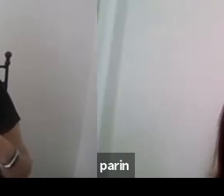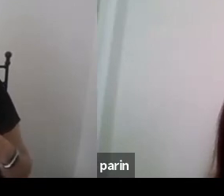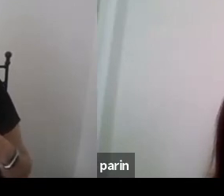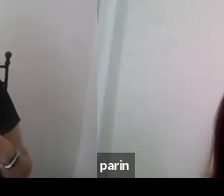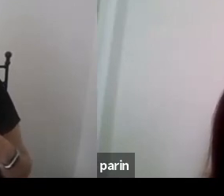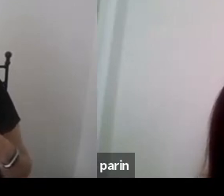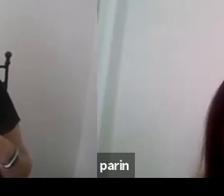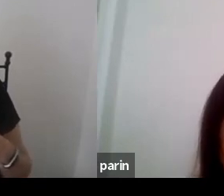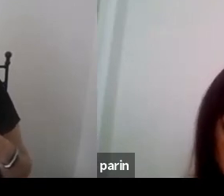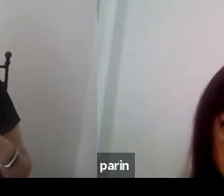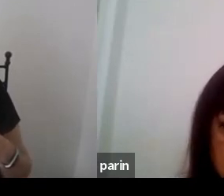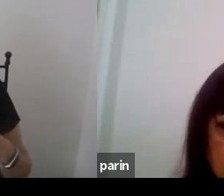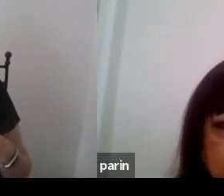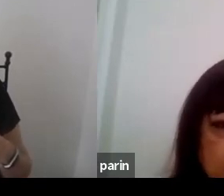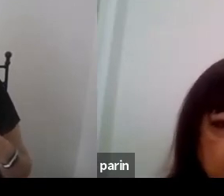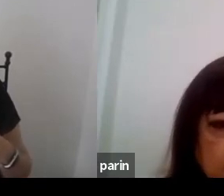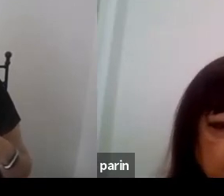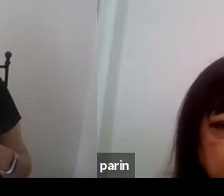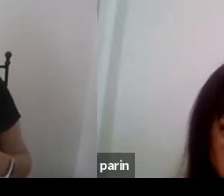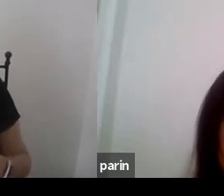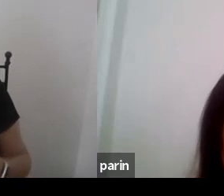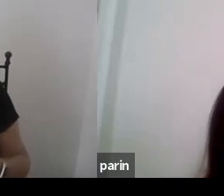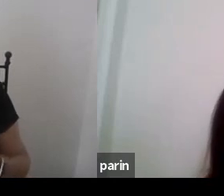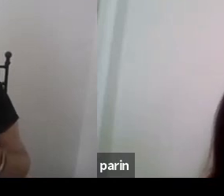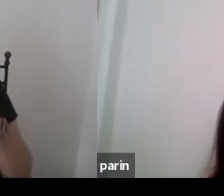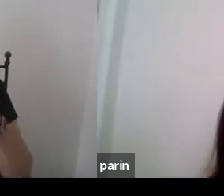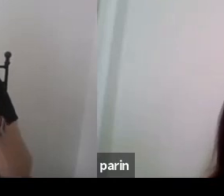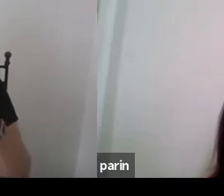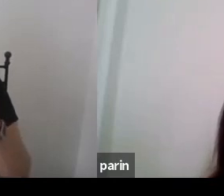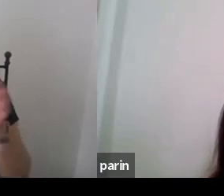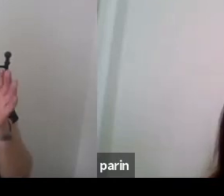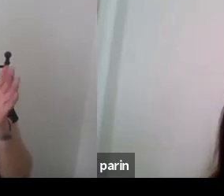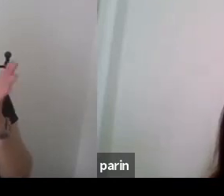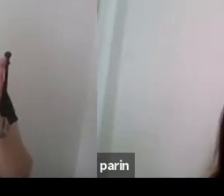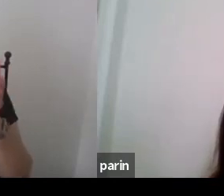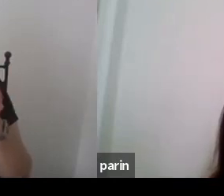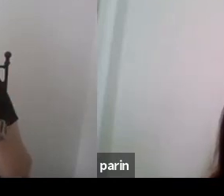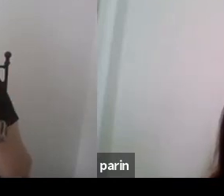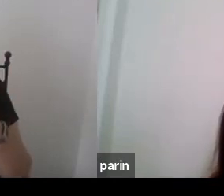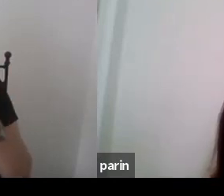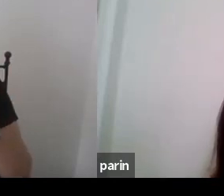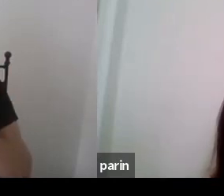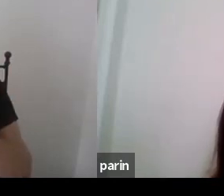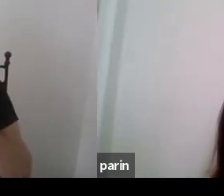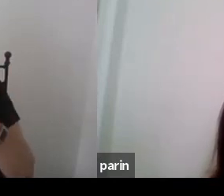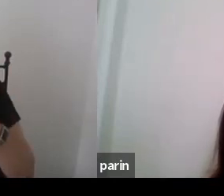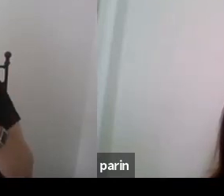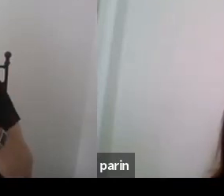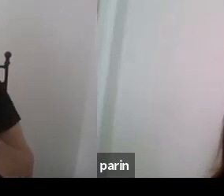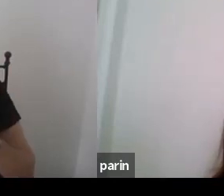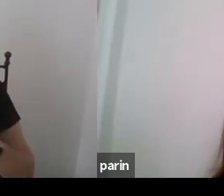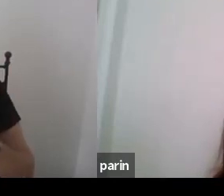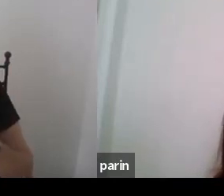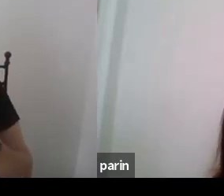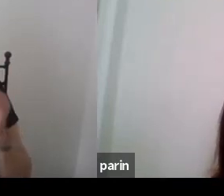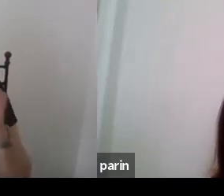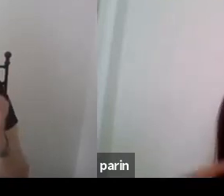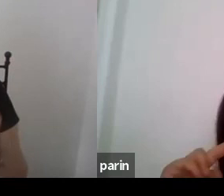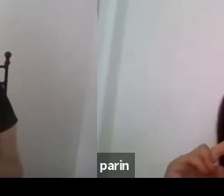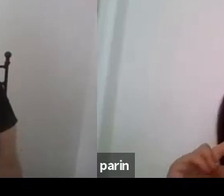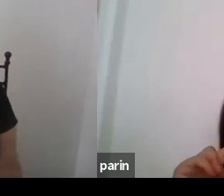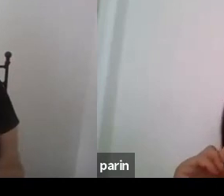from BME backgrounds are at a higher risk from the virus. In a sense, it's perhaps not